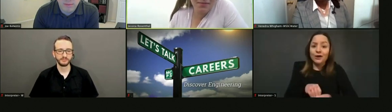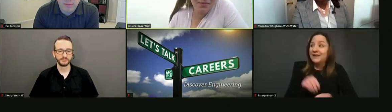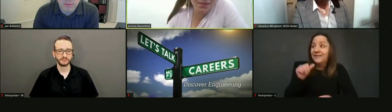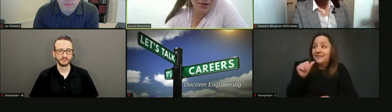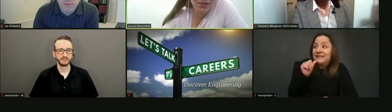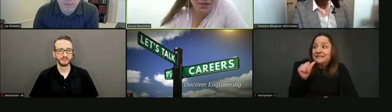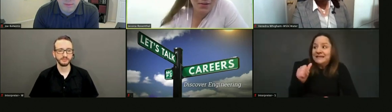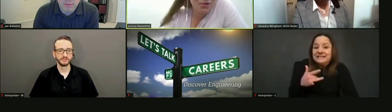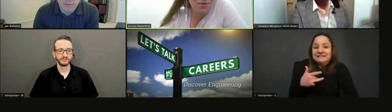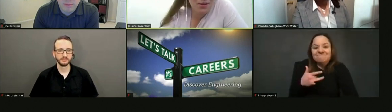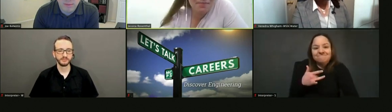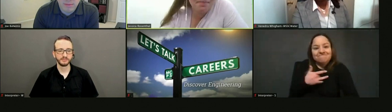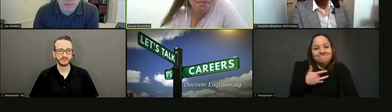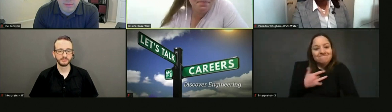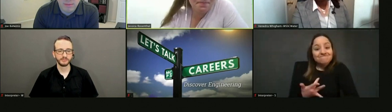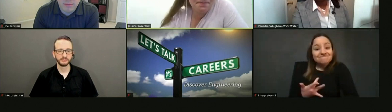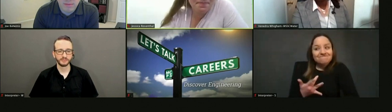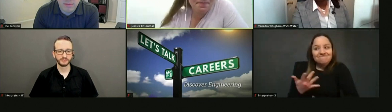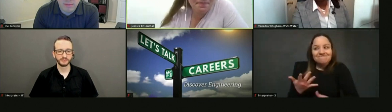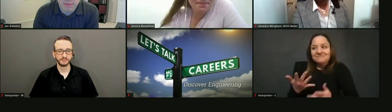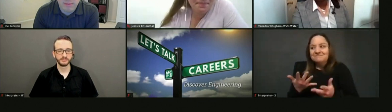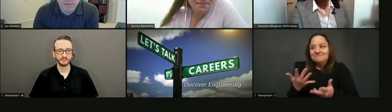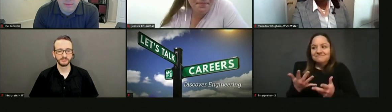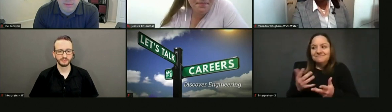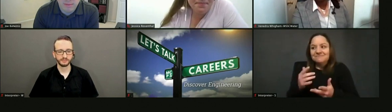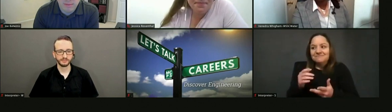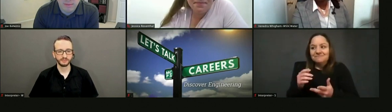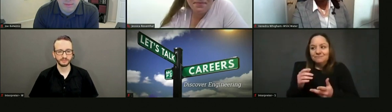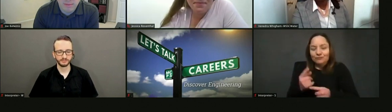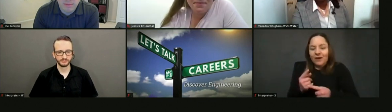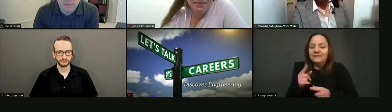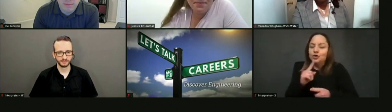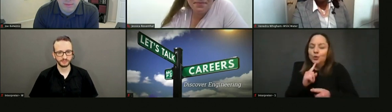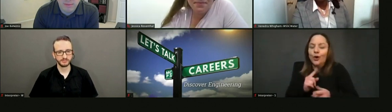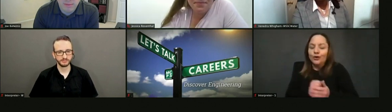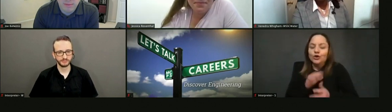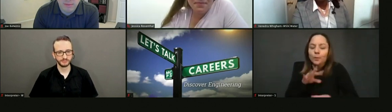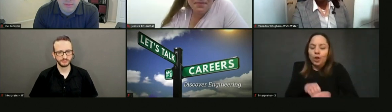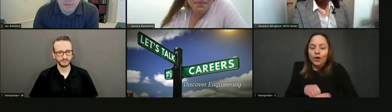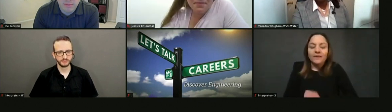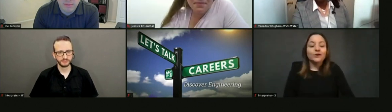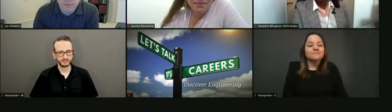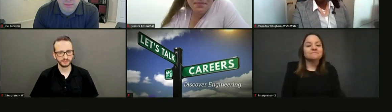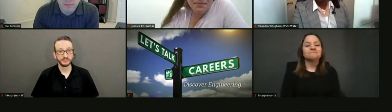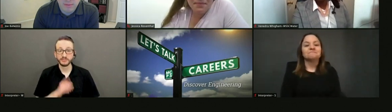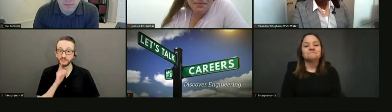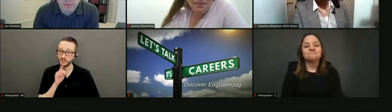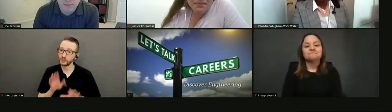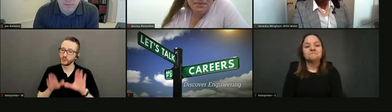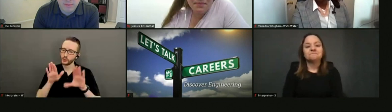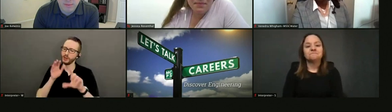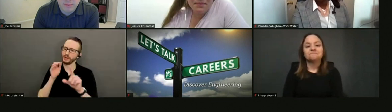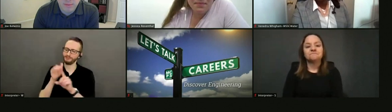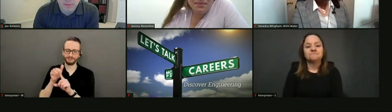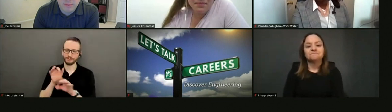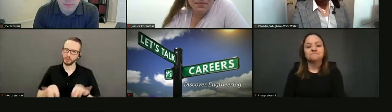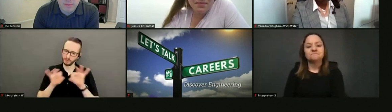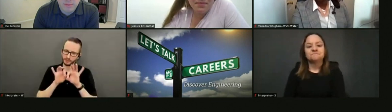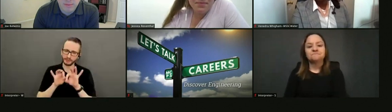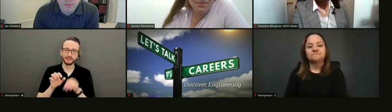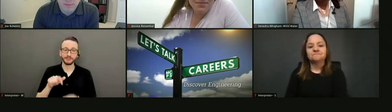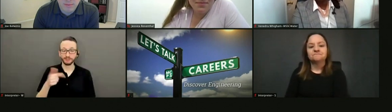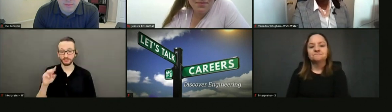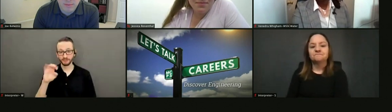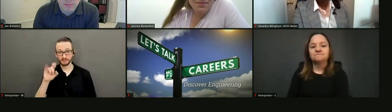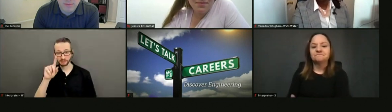like there are a ton of other women there. For sure. That's definitely a great reminder and great advice. Melissa? Yeah, I'm not sure I could